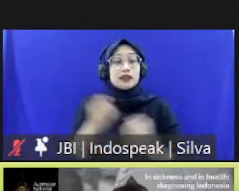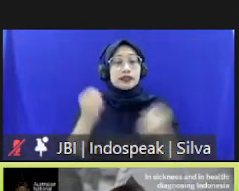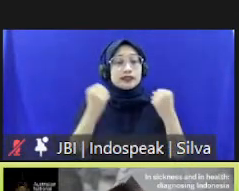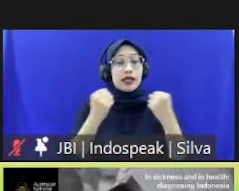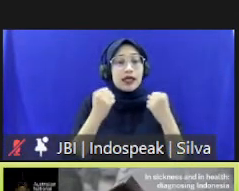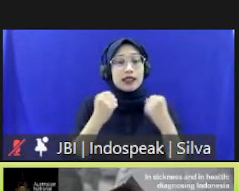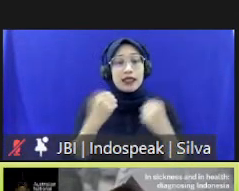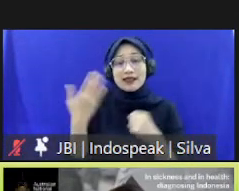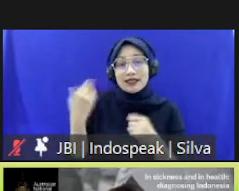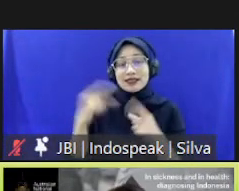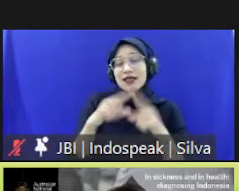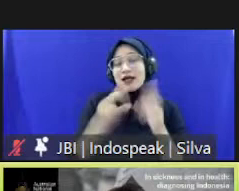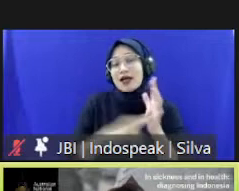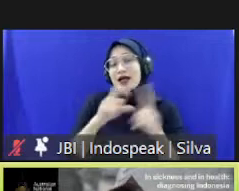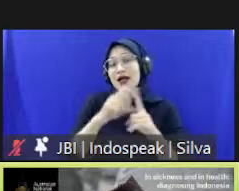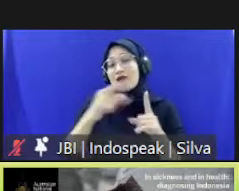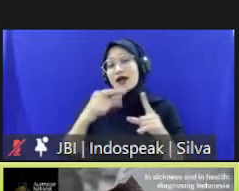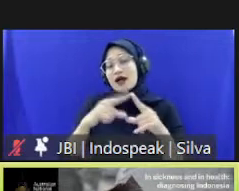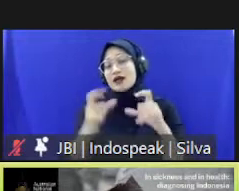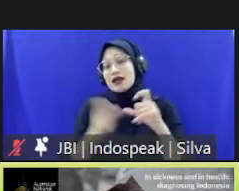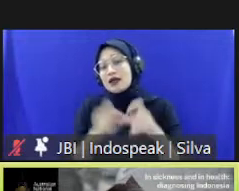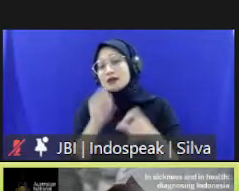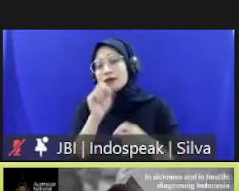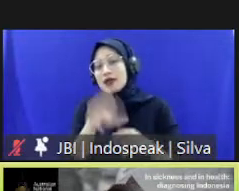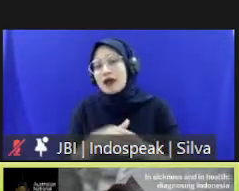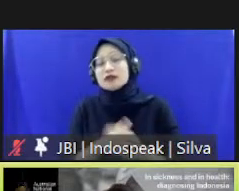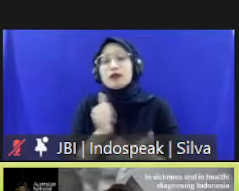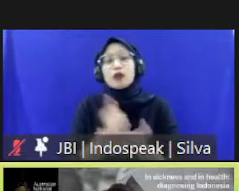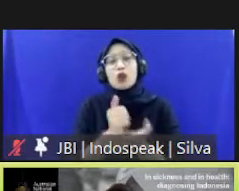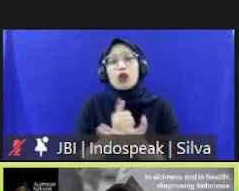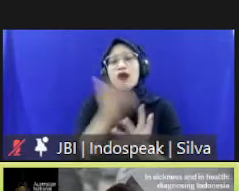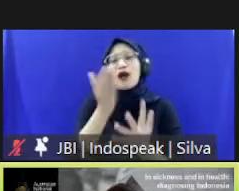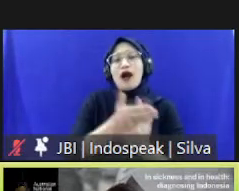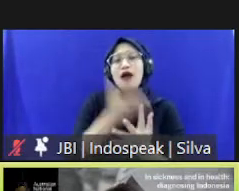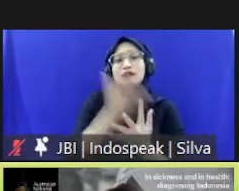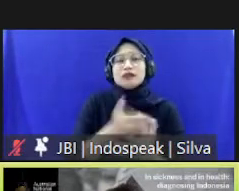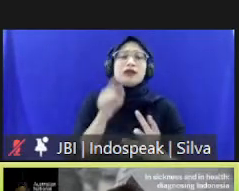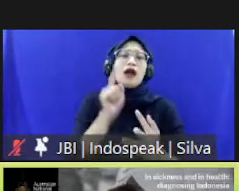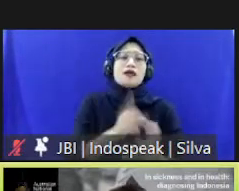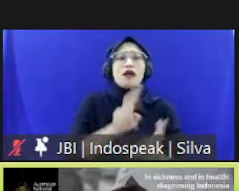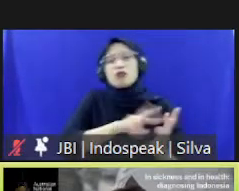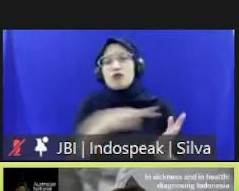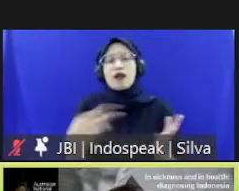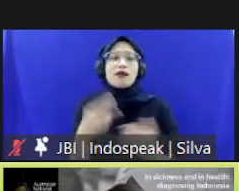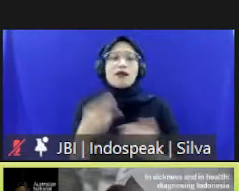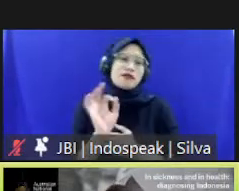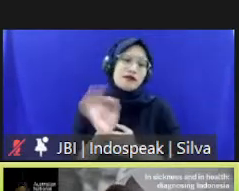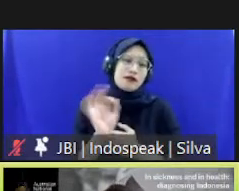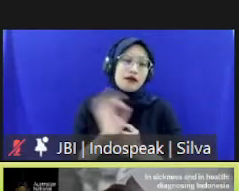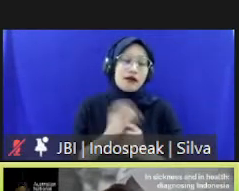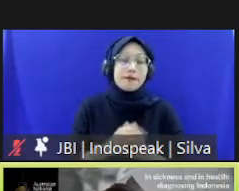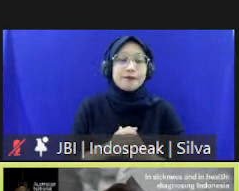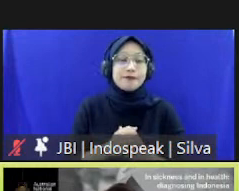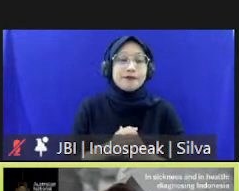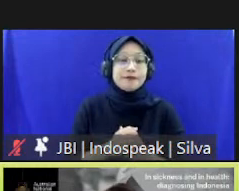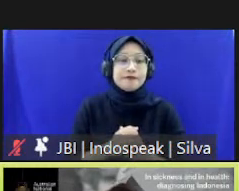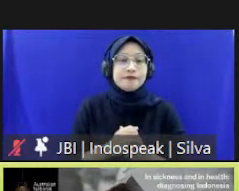Andreasta, that has basically not changed very much. The result of this low premiums, very